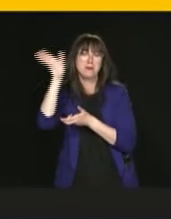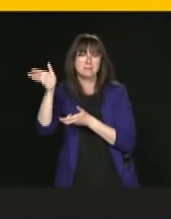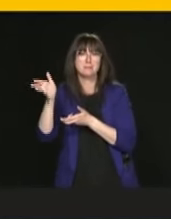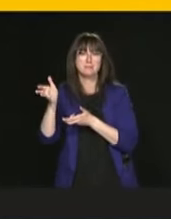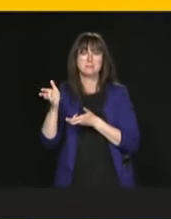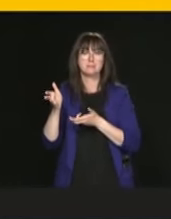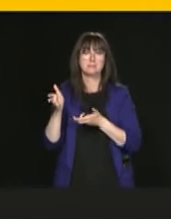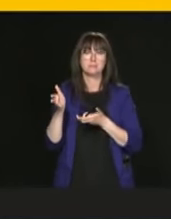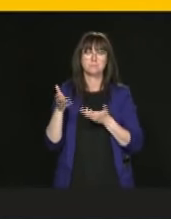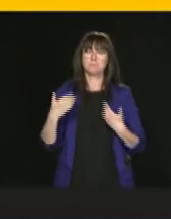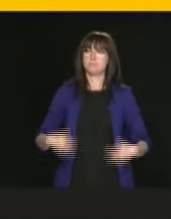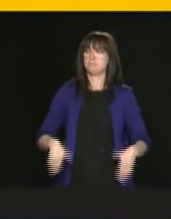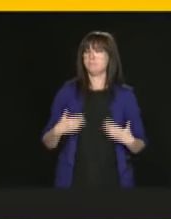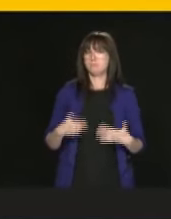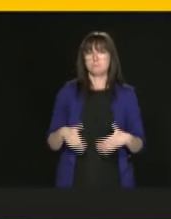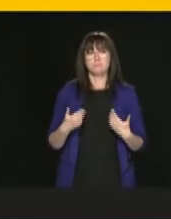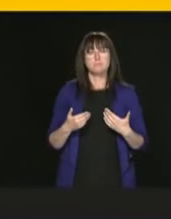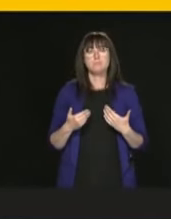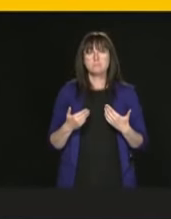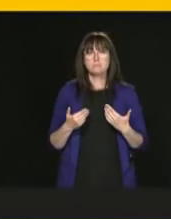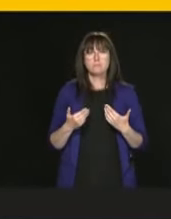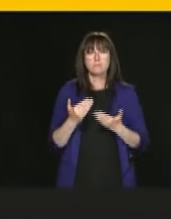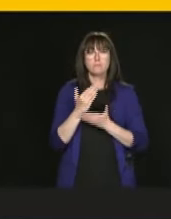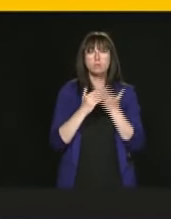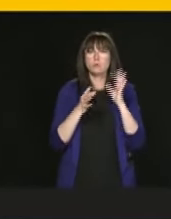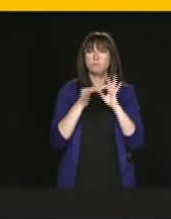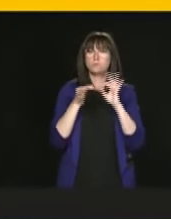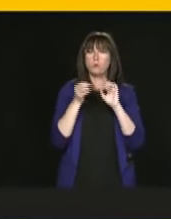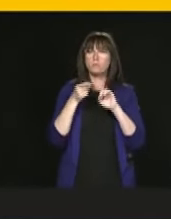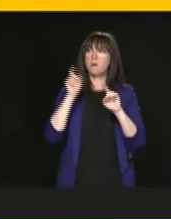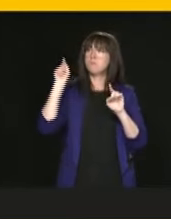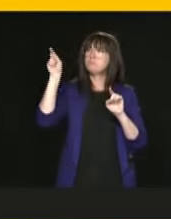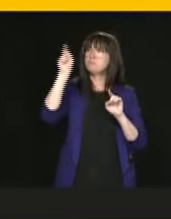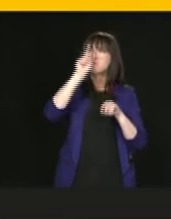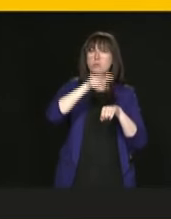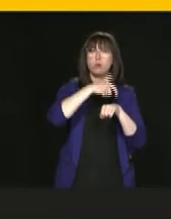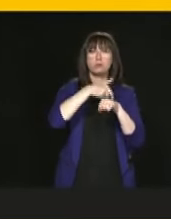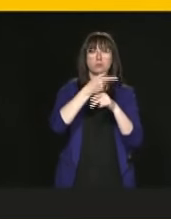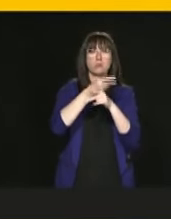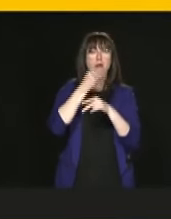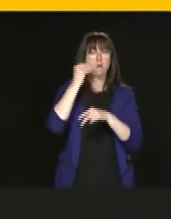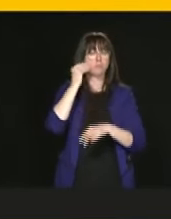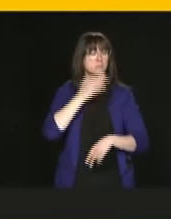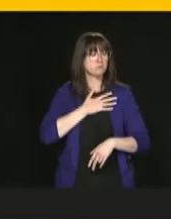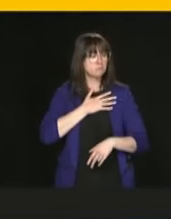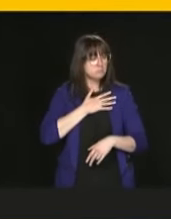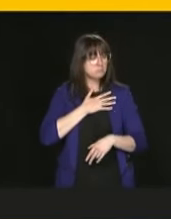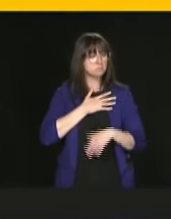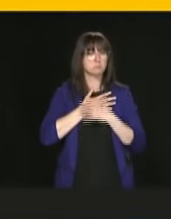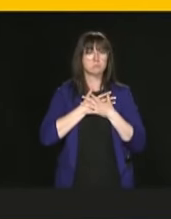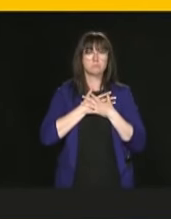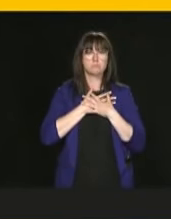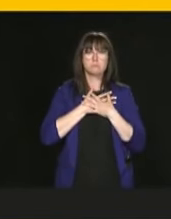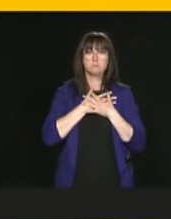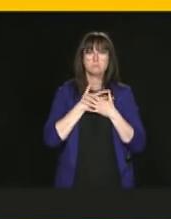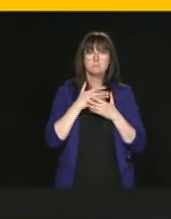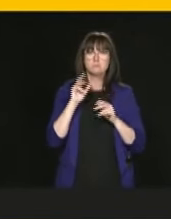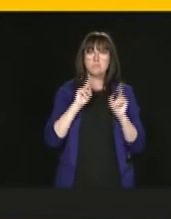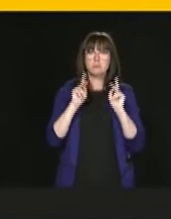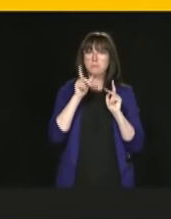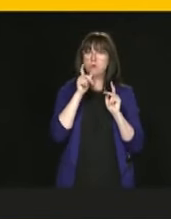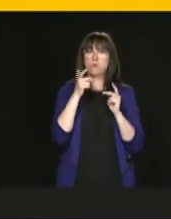Some of the stories coming out of those long-term care facilities, you see people that are looking for refugee status that are helping out.